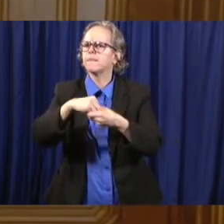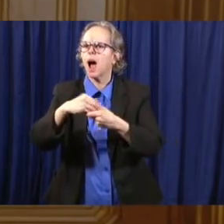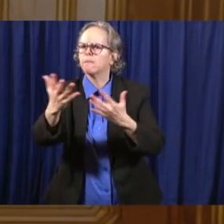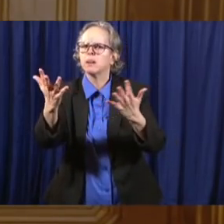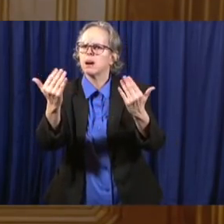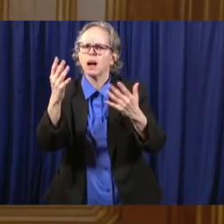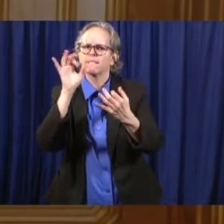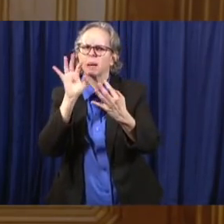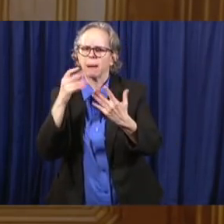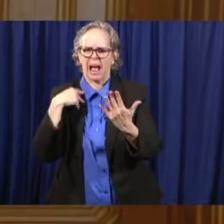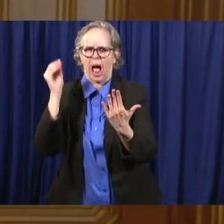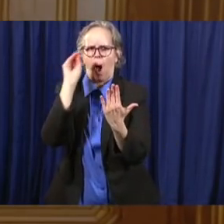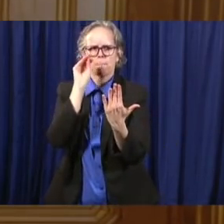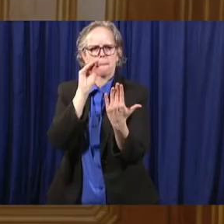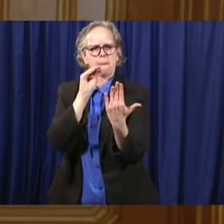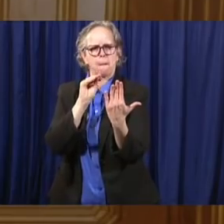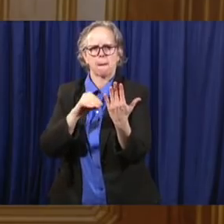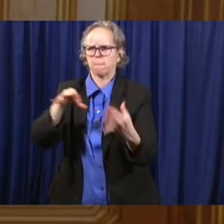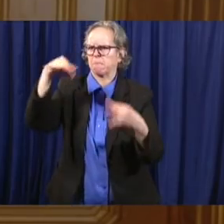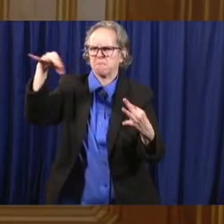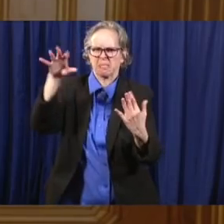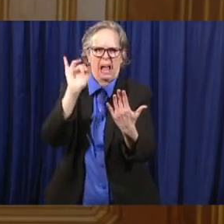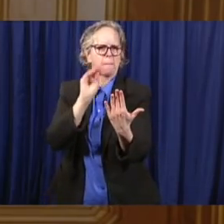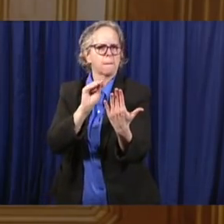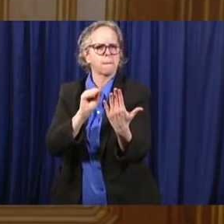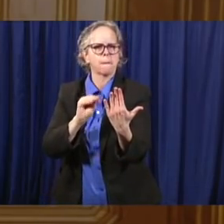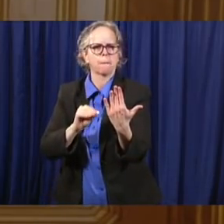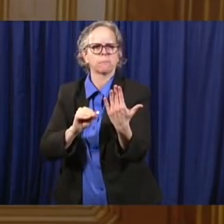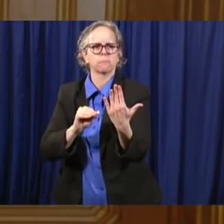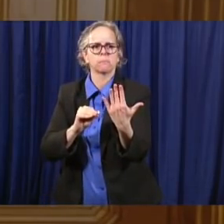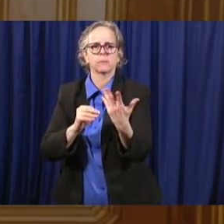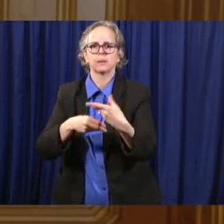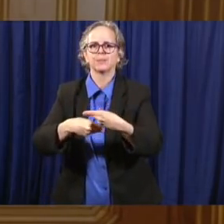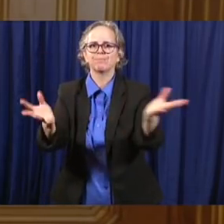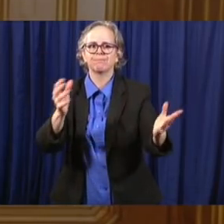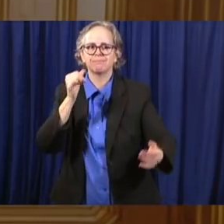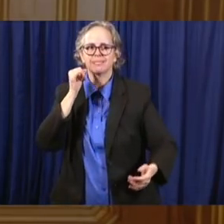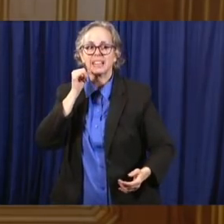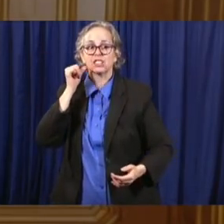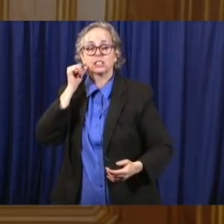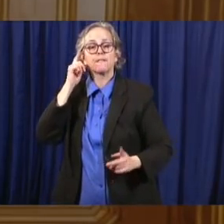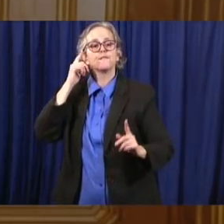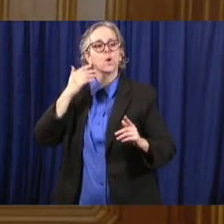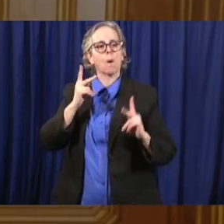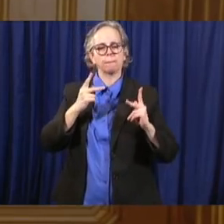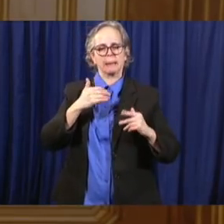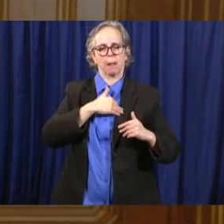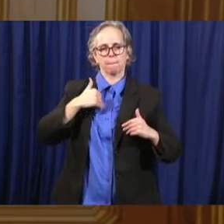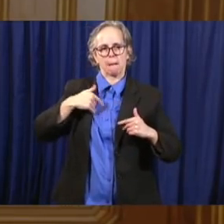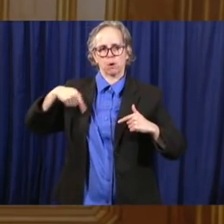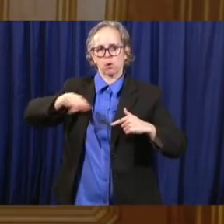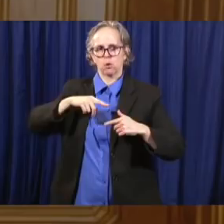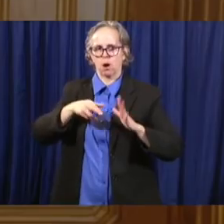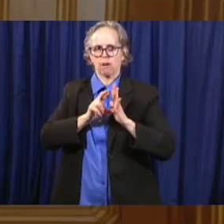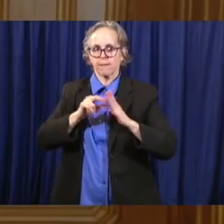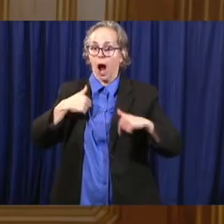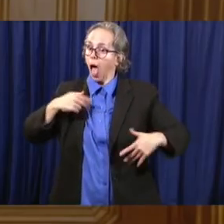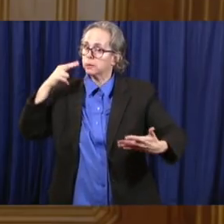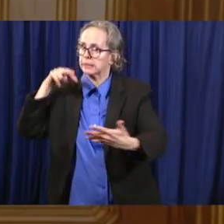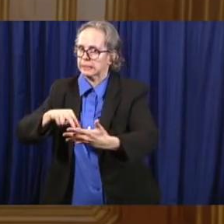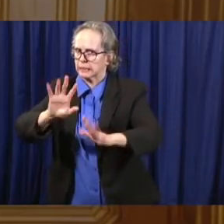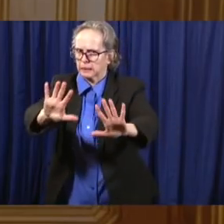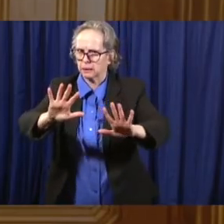that document went out yesterday and was circulated among the members. I have not seen the document. I have not read